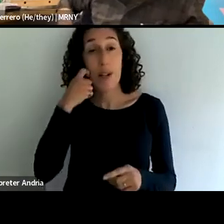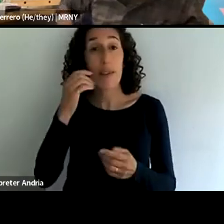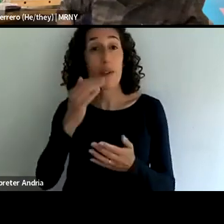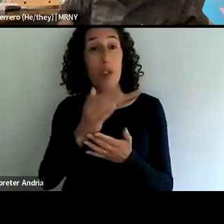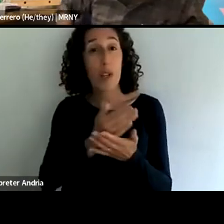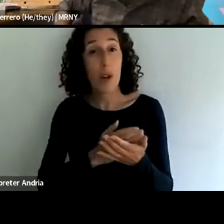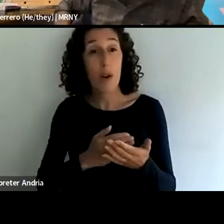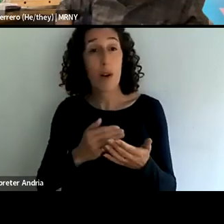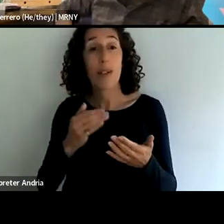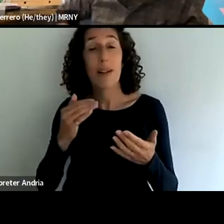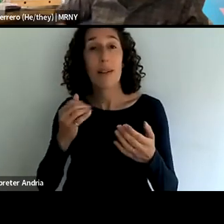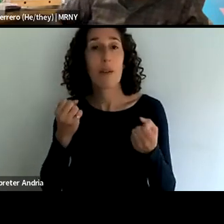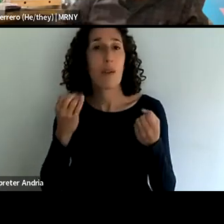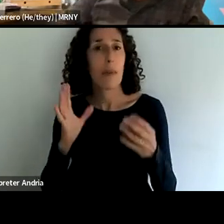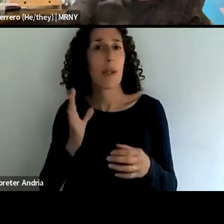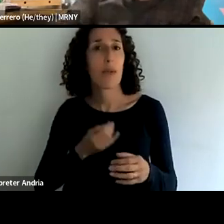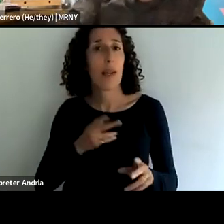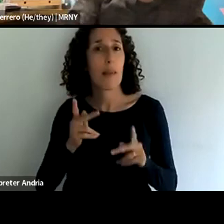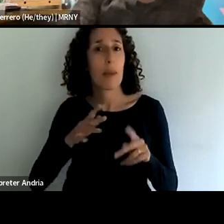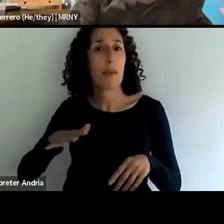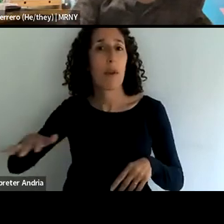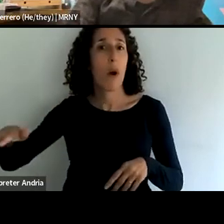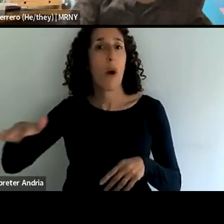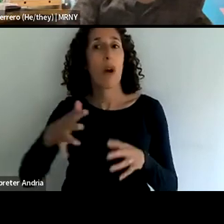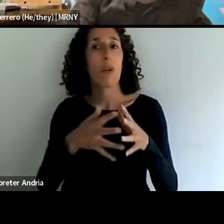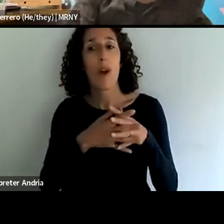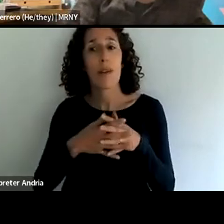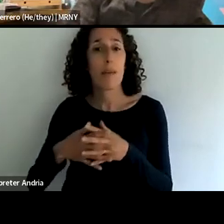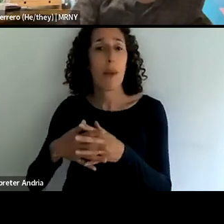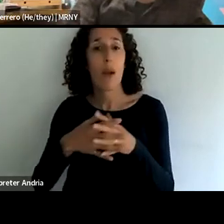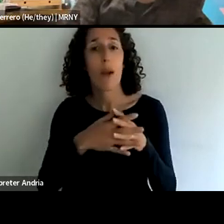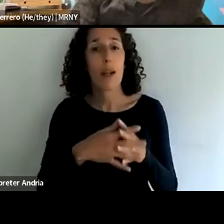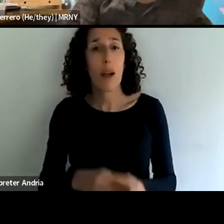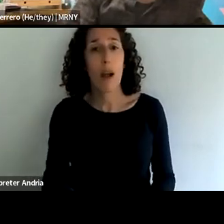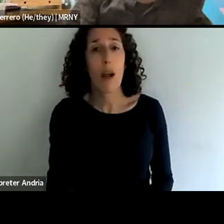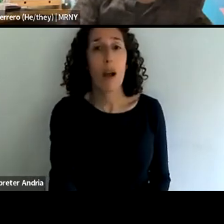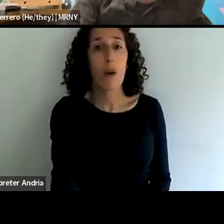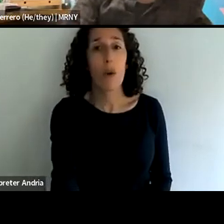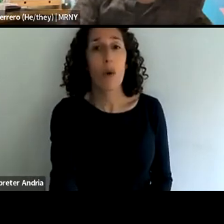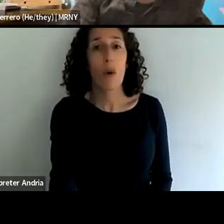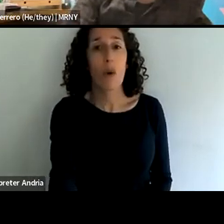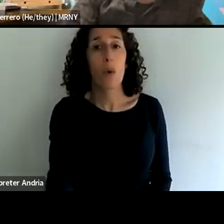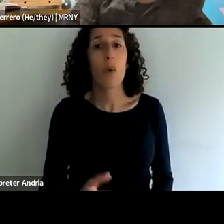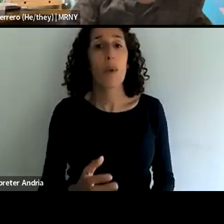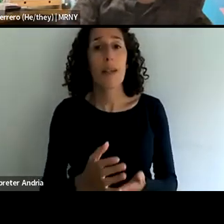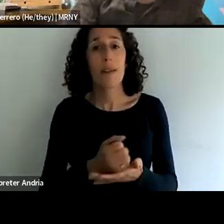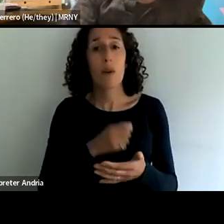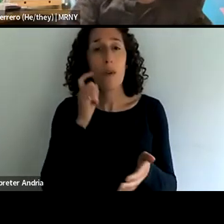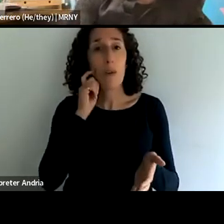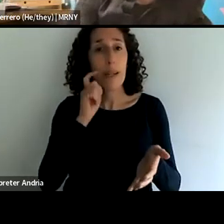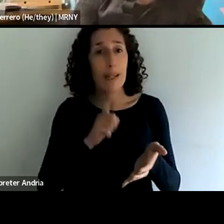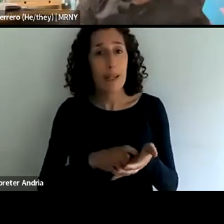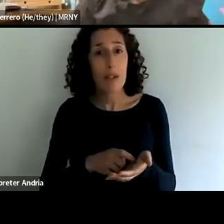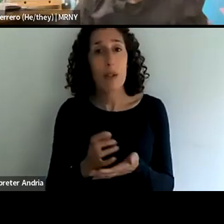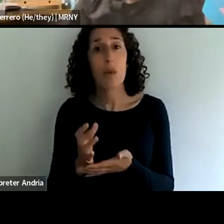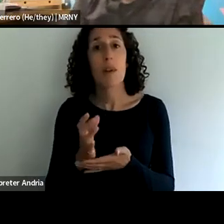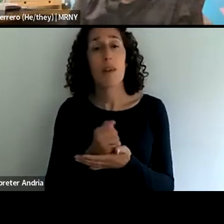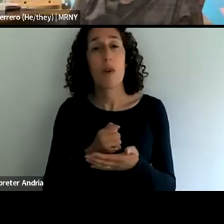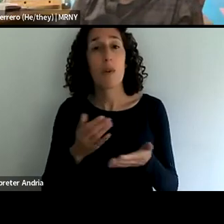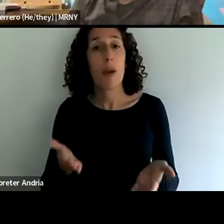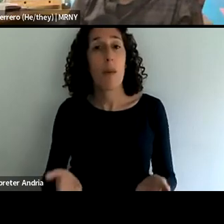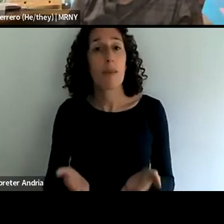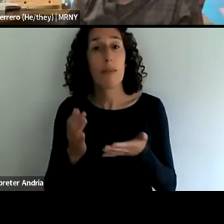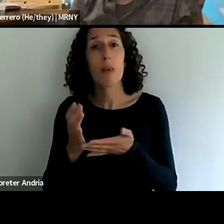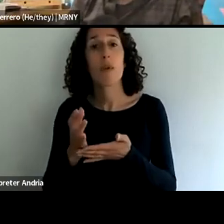many trans people across this country who deserve the recognition, who deserve to be uplifted, who deserve your